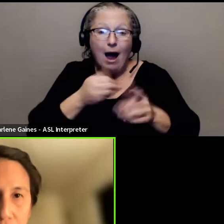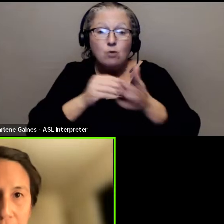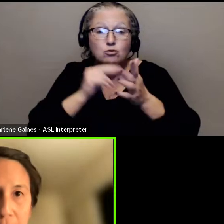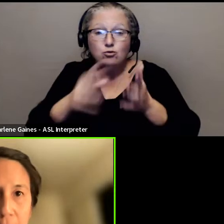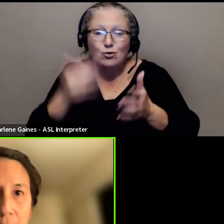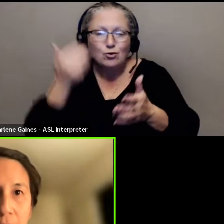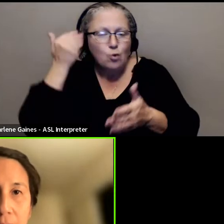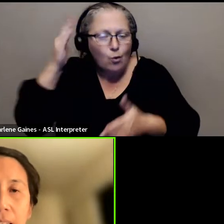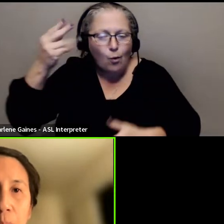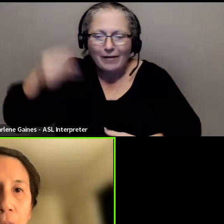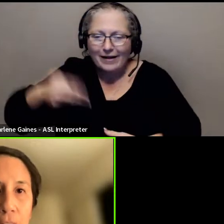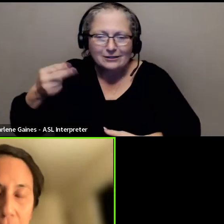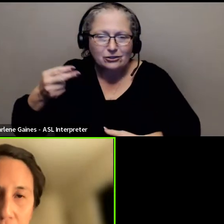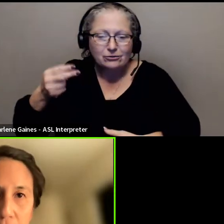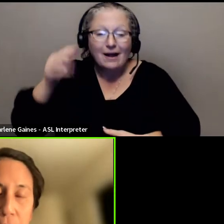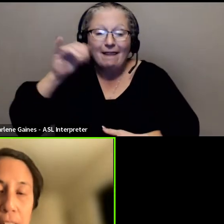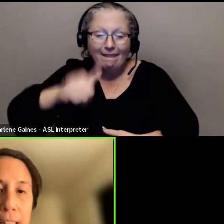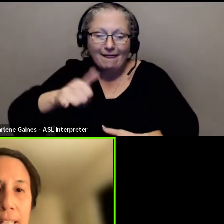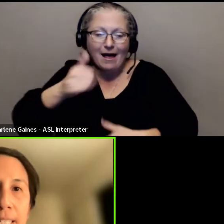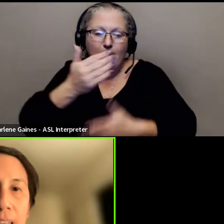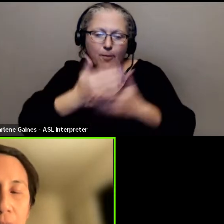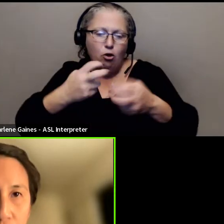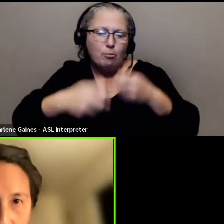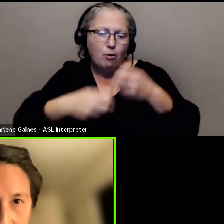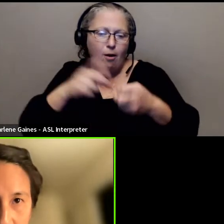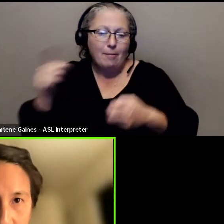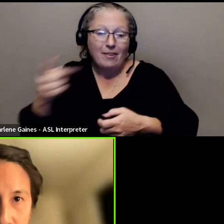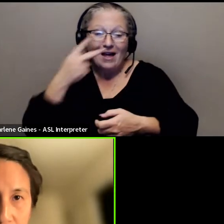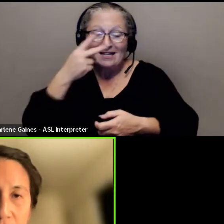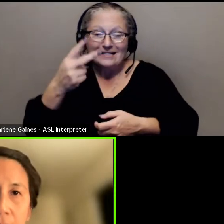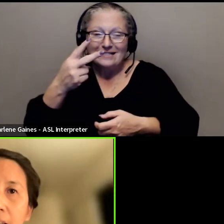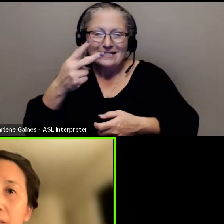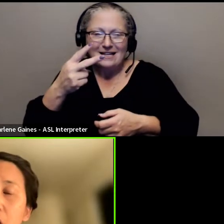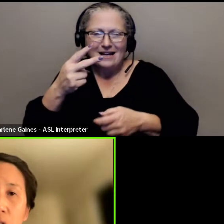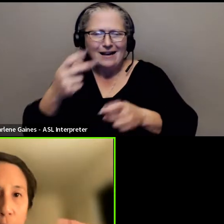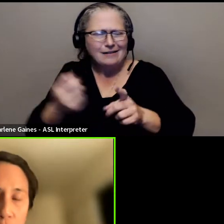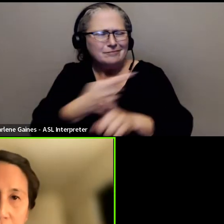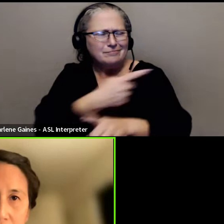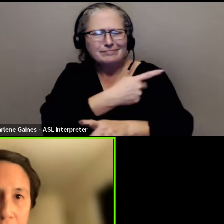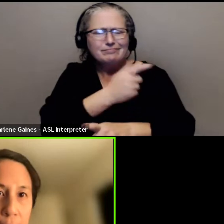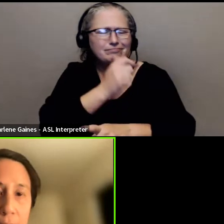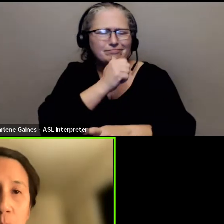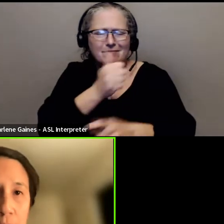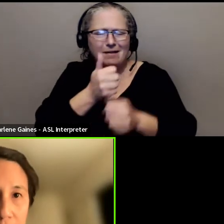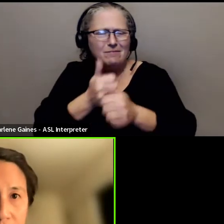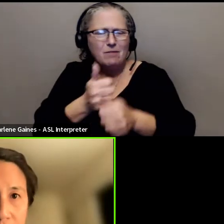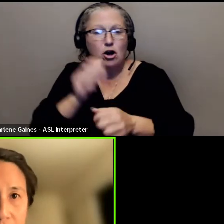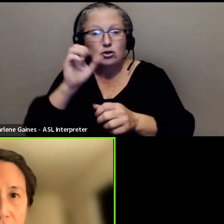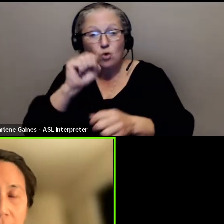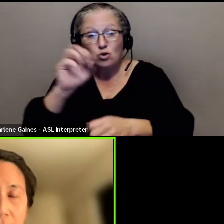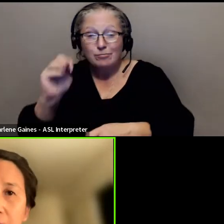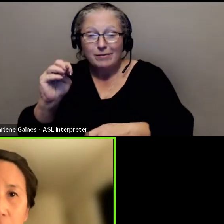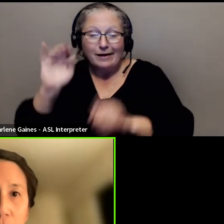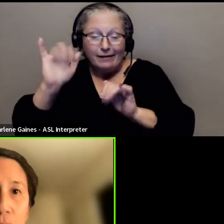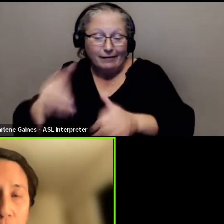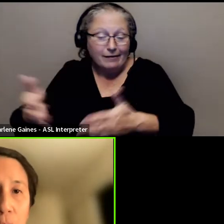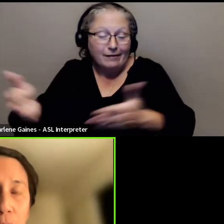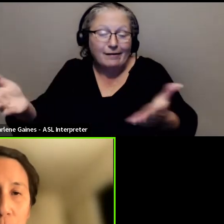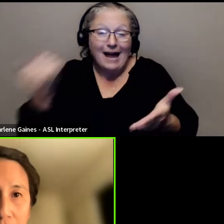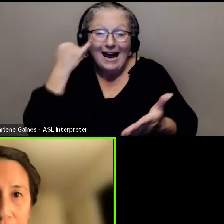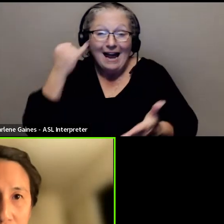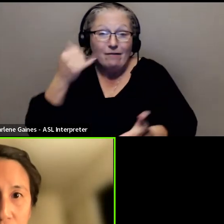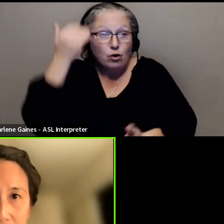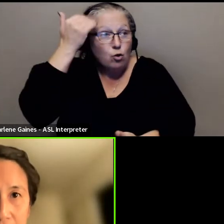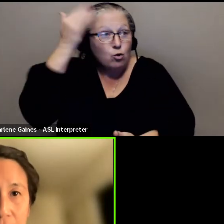know the history. And that's part of the issue. They're seeing things out of context, and social media is what it is. And if they don't